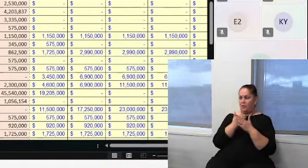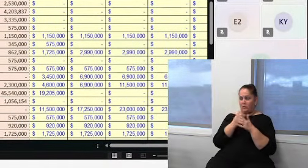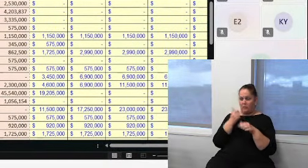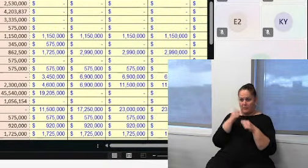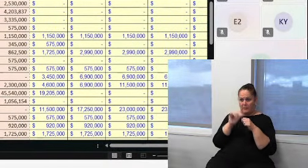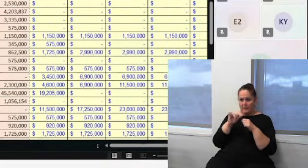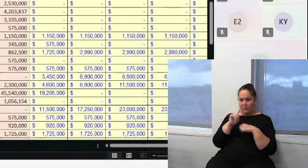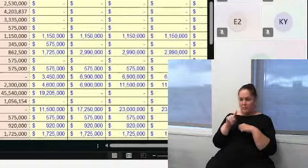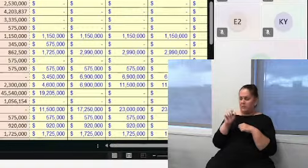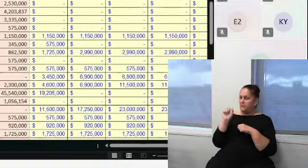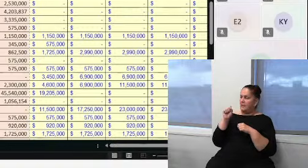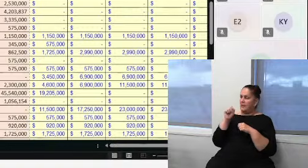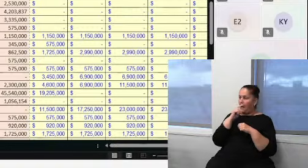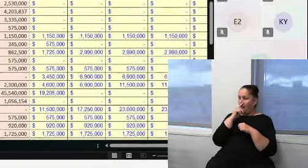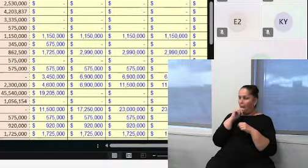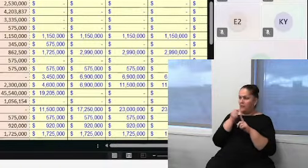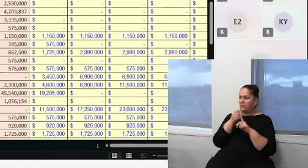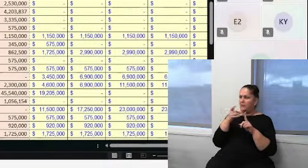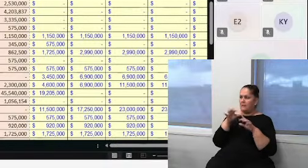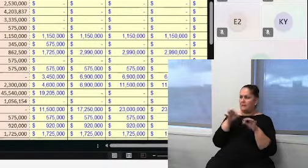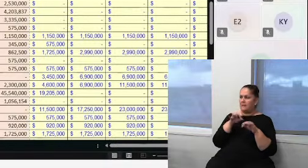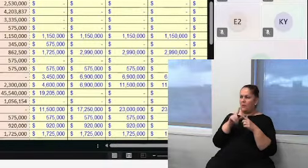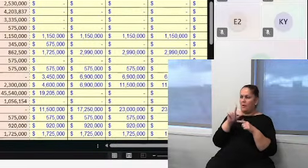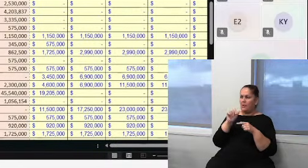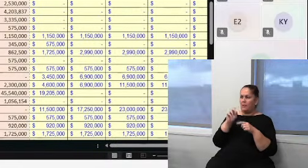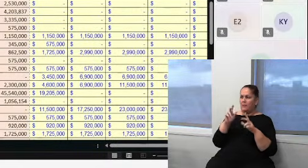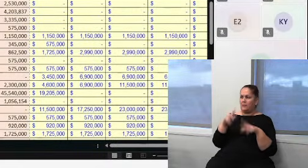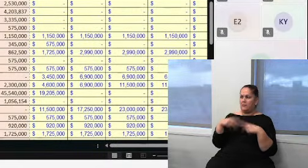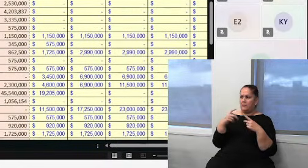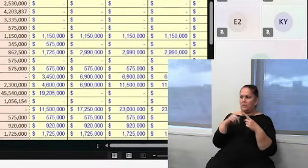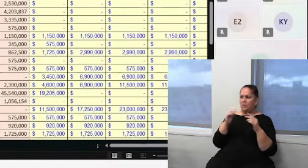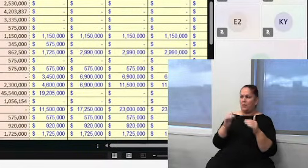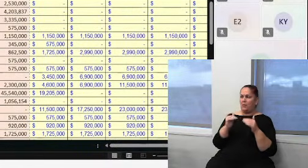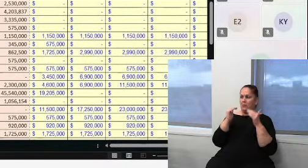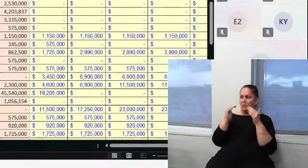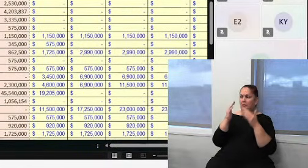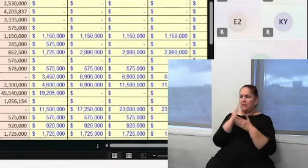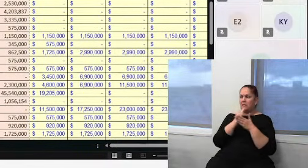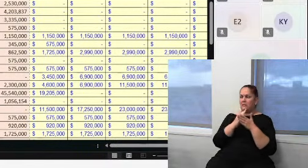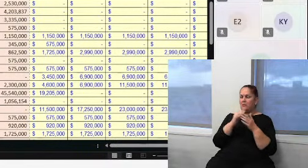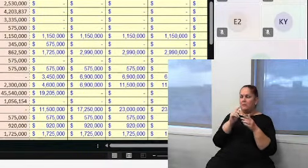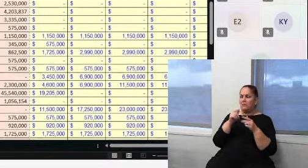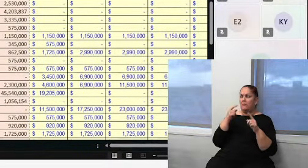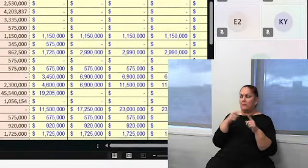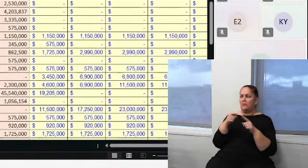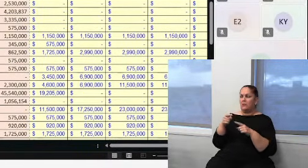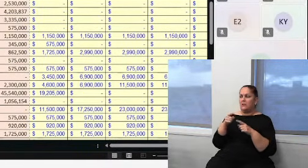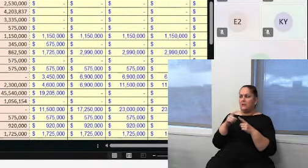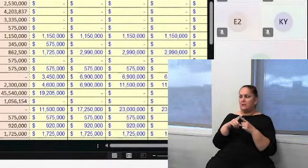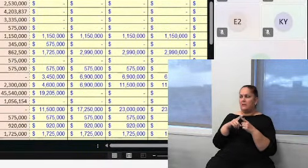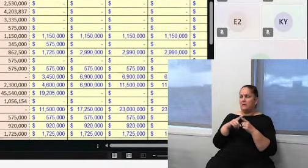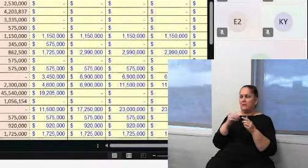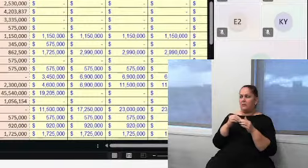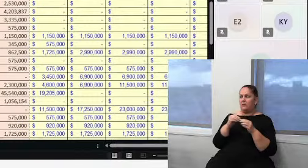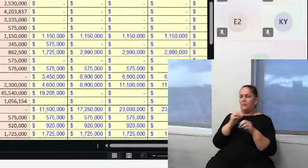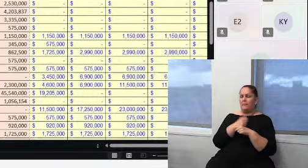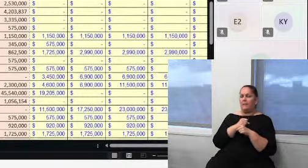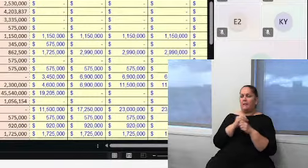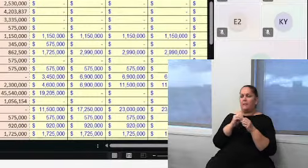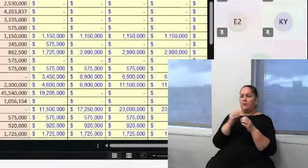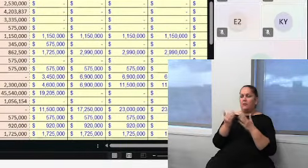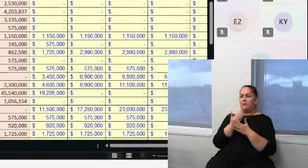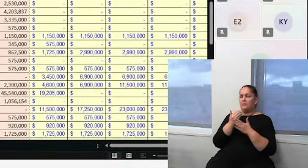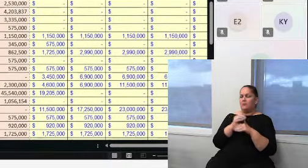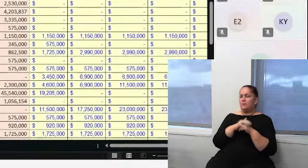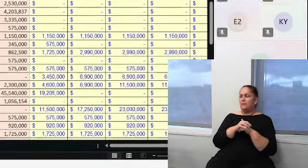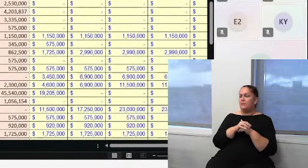them more modern. You remember that question? Yes. Could you explain why Luma is proposing to upgrade certain components to modernize